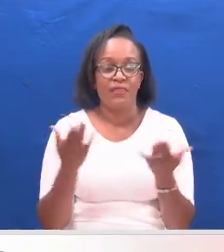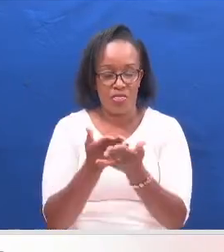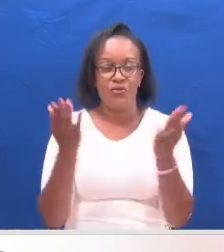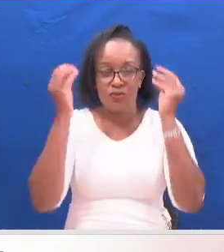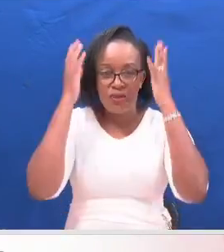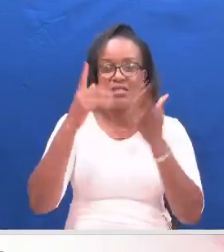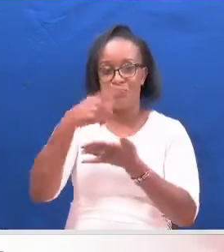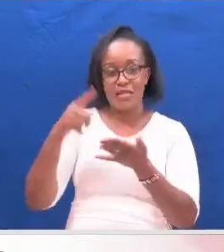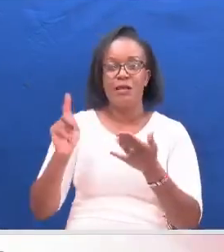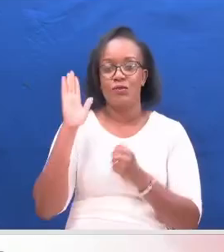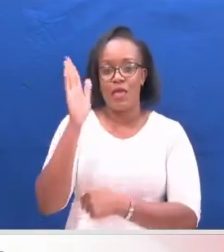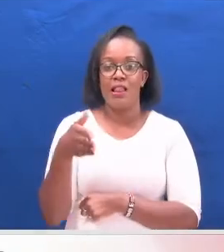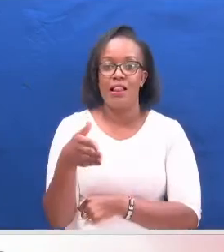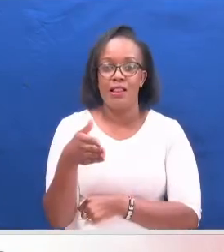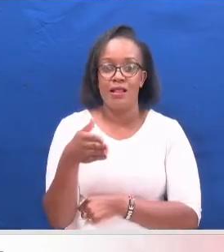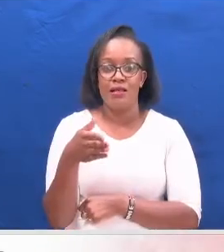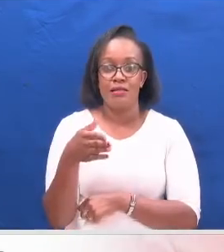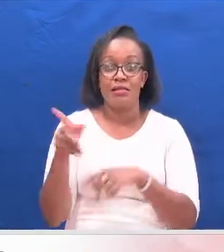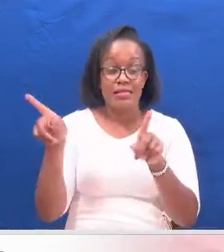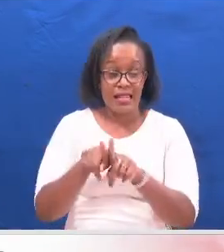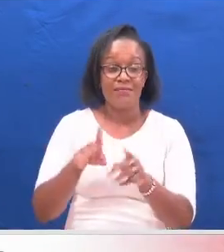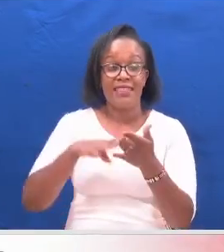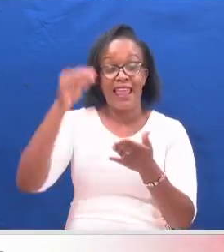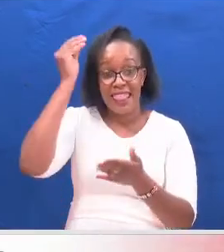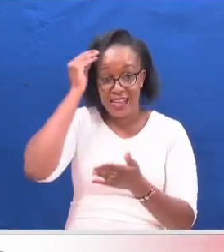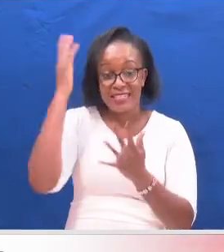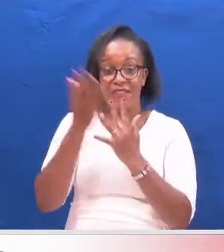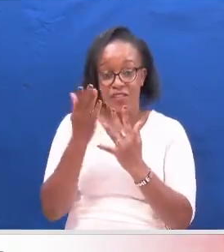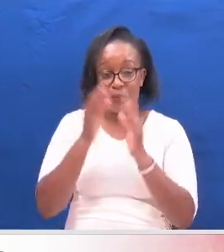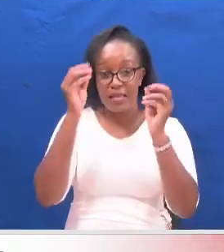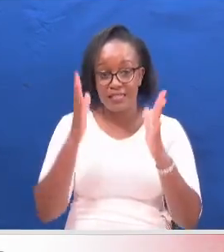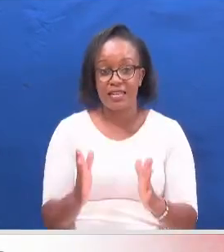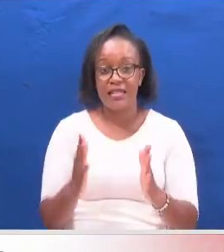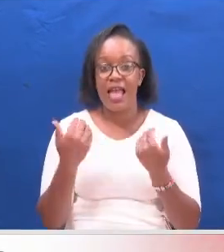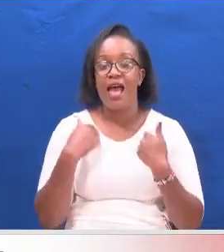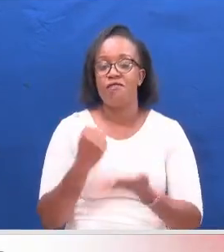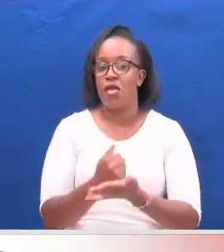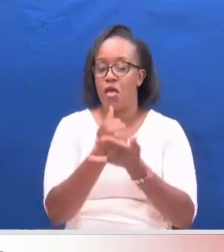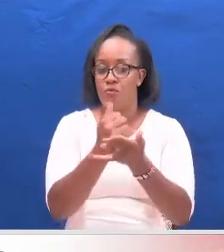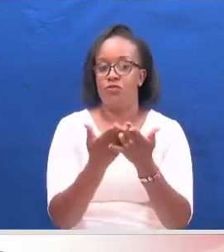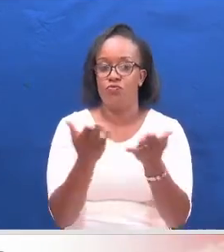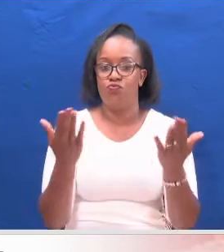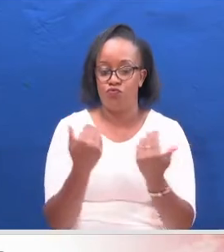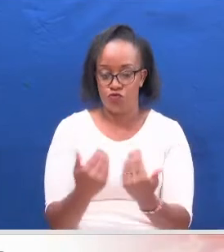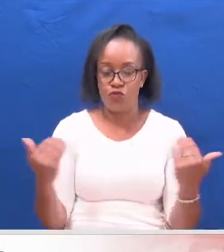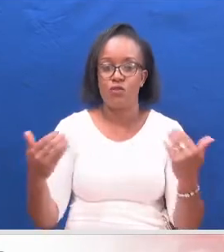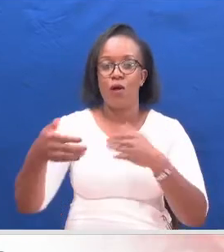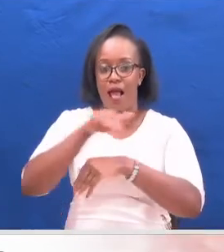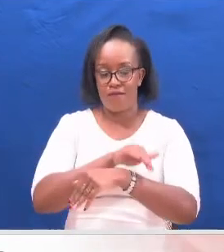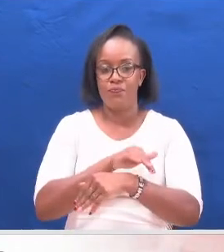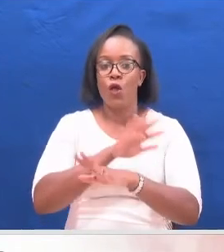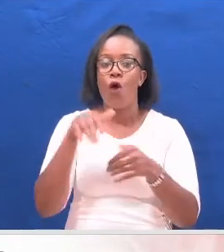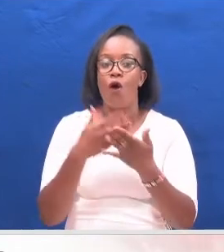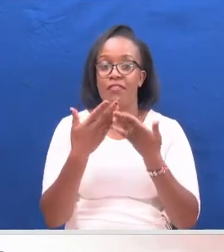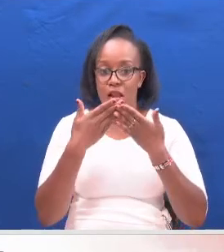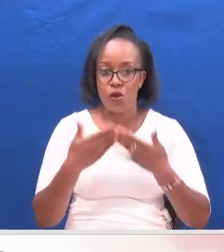years, that the learning interventions by teachers have helped these children to recover the lost